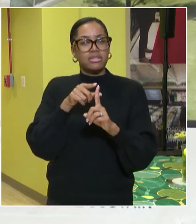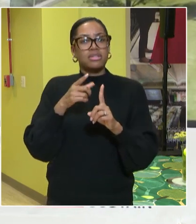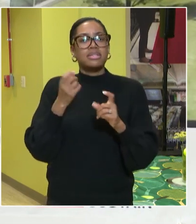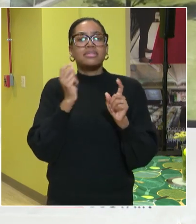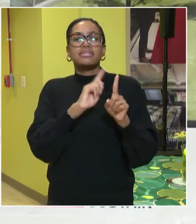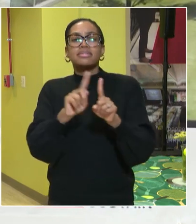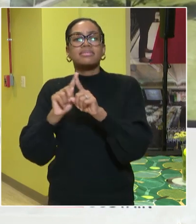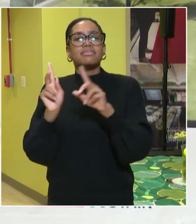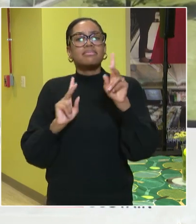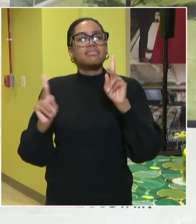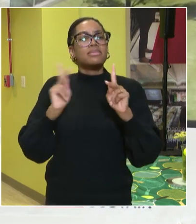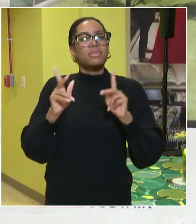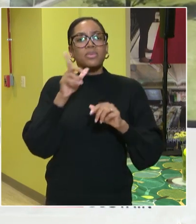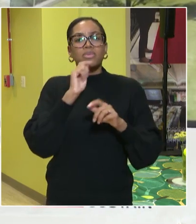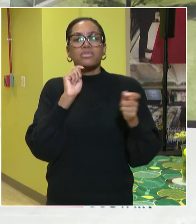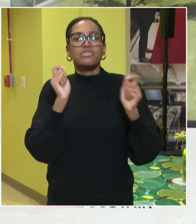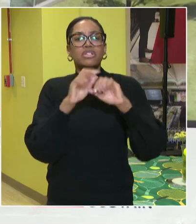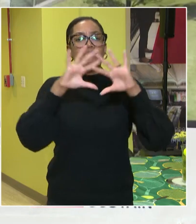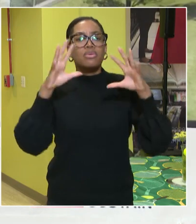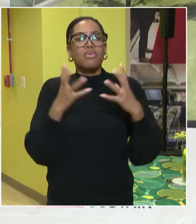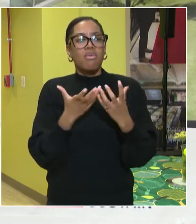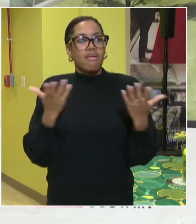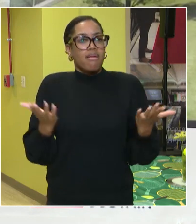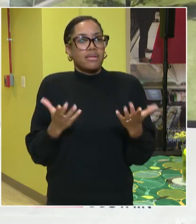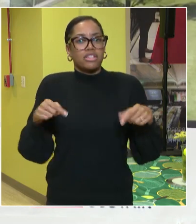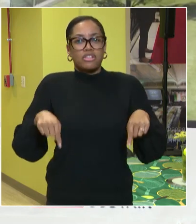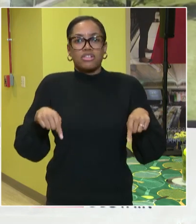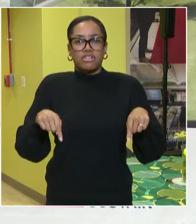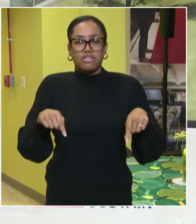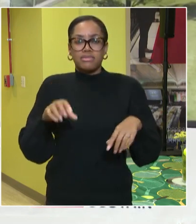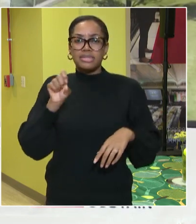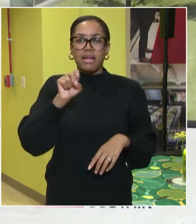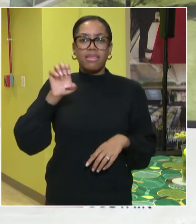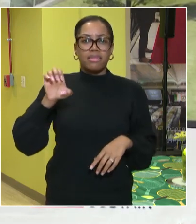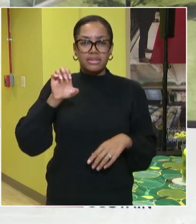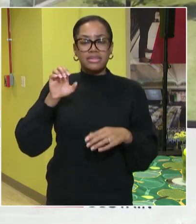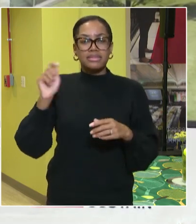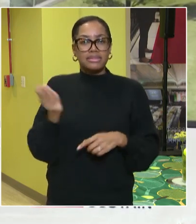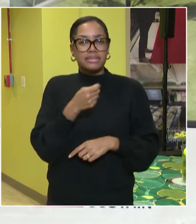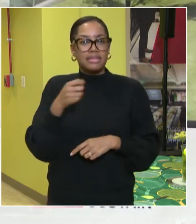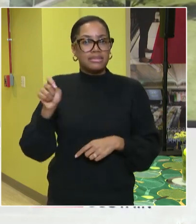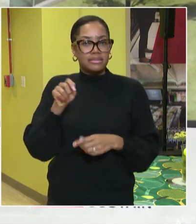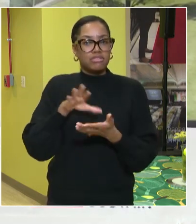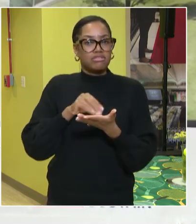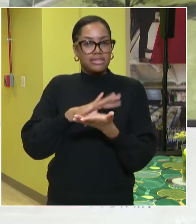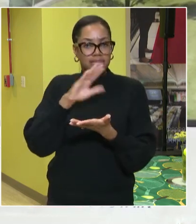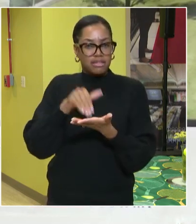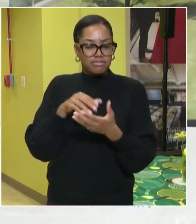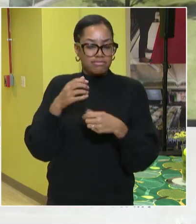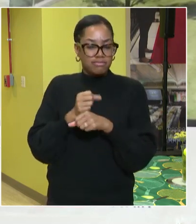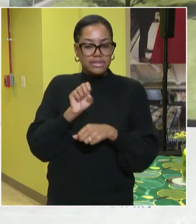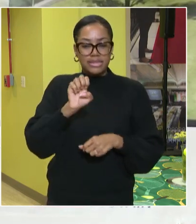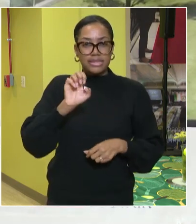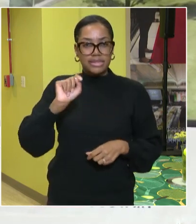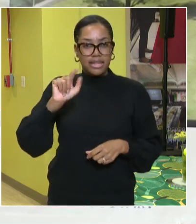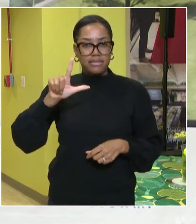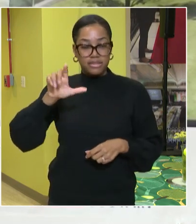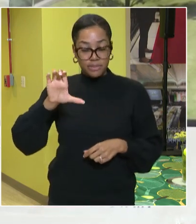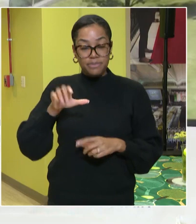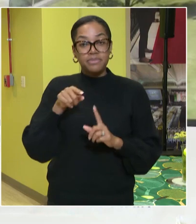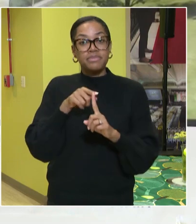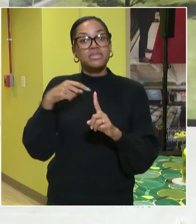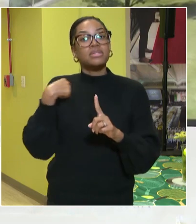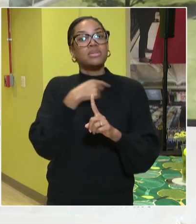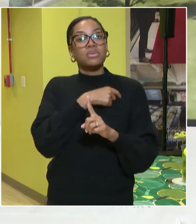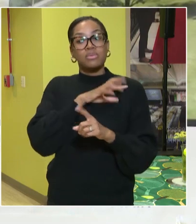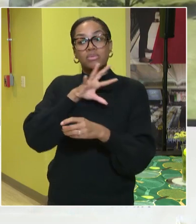One particular time, though, it was different. I studied her in preparation for Blacks and Wax, which is a production where we portray historical African